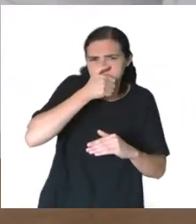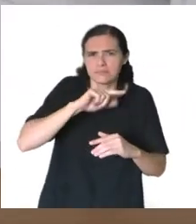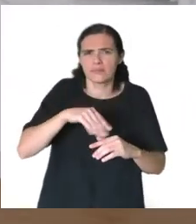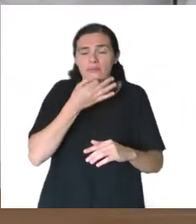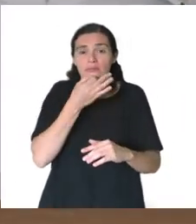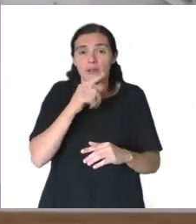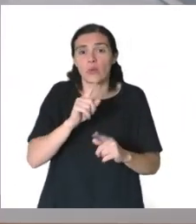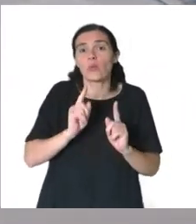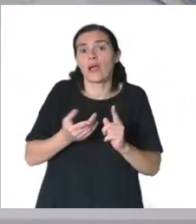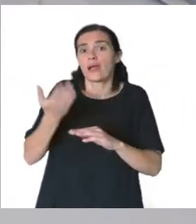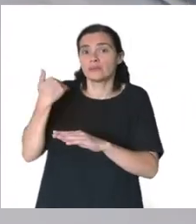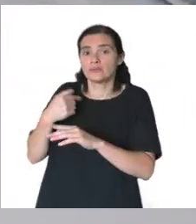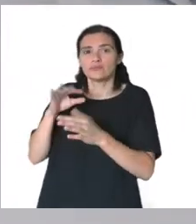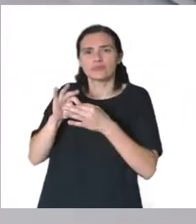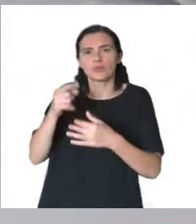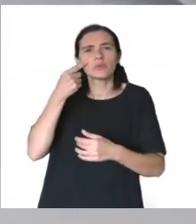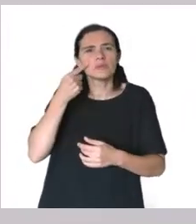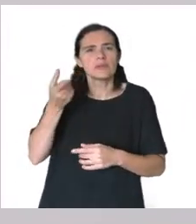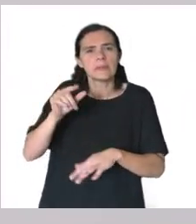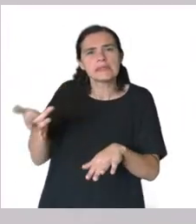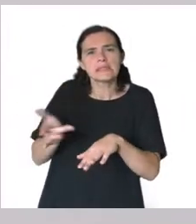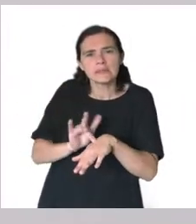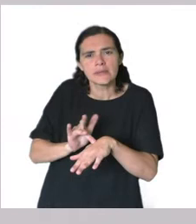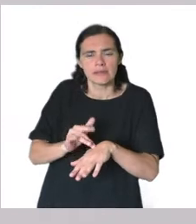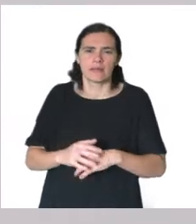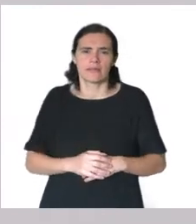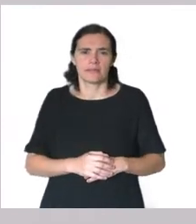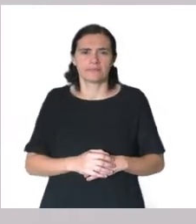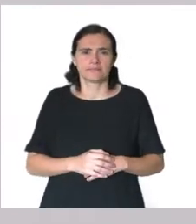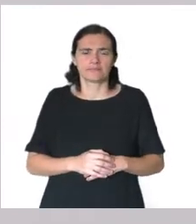talking early on about her knowledge and sensibility